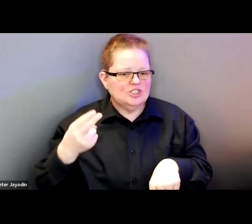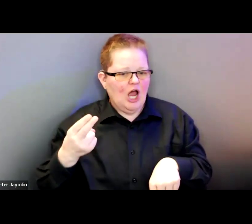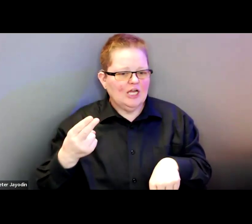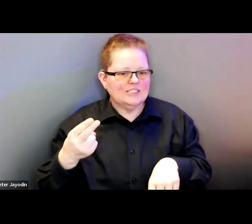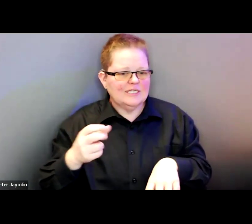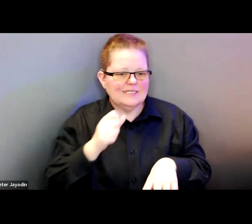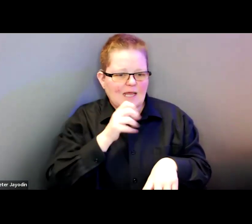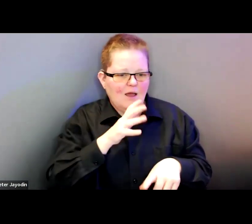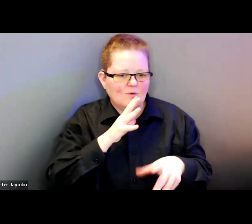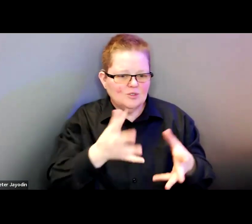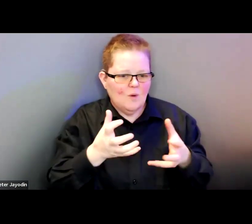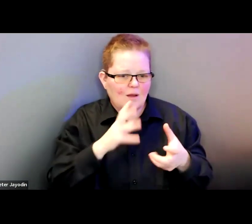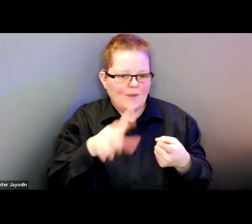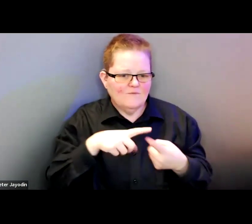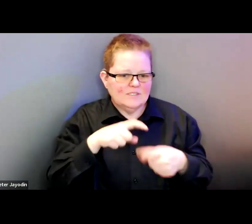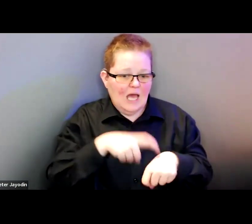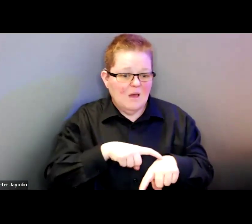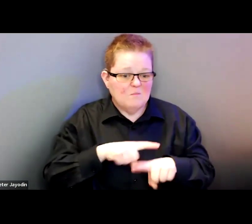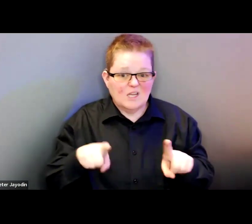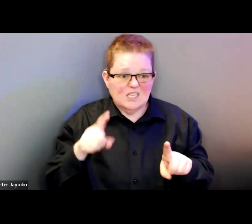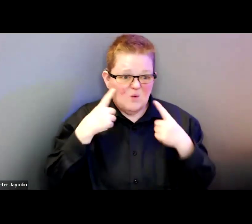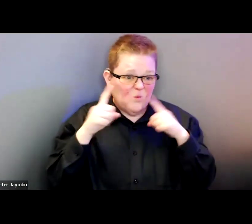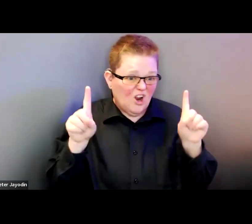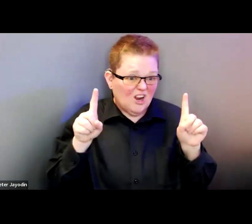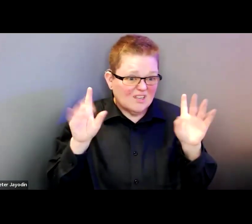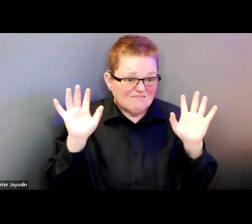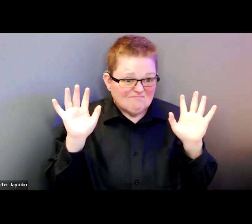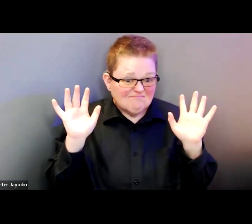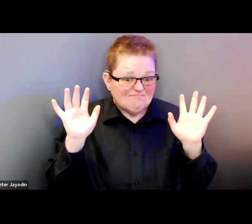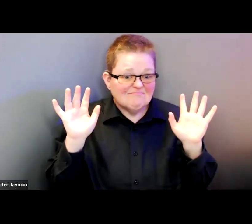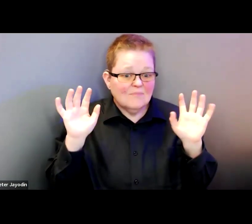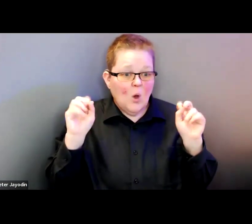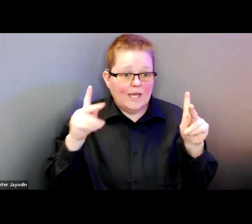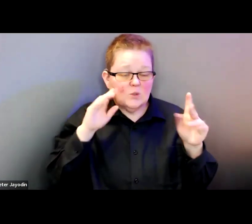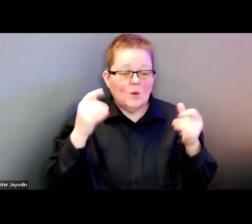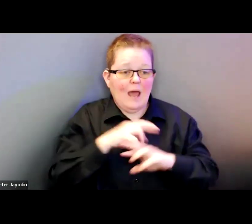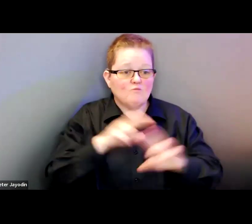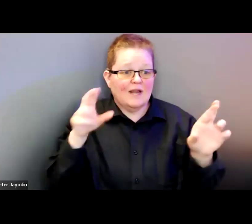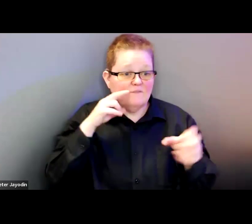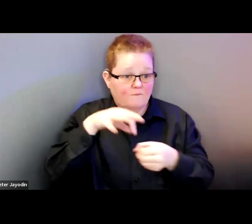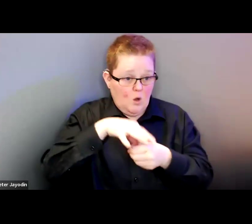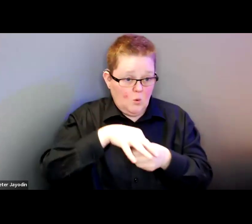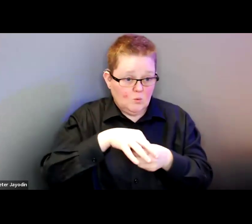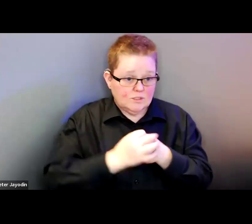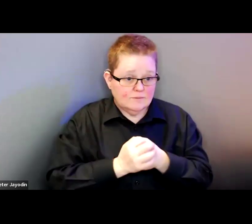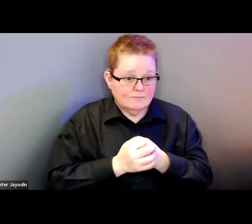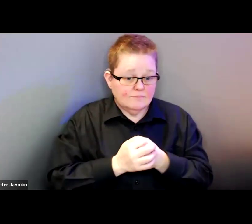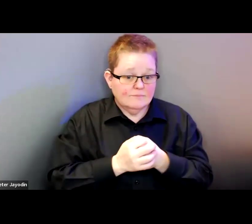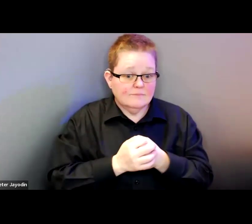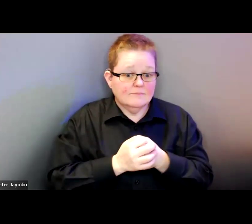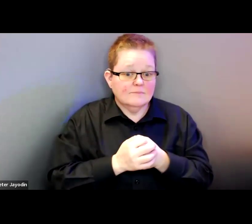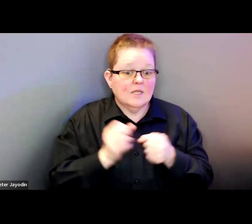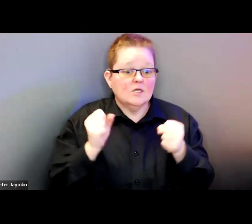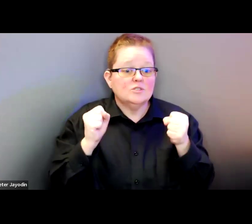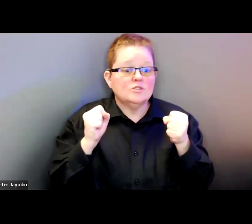work otherwise? All right, so I'm going to put it to a vote. So